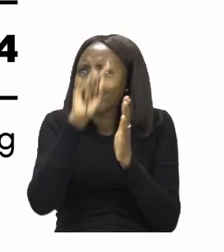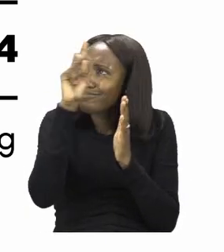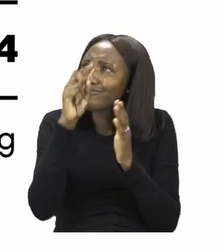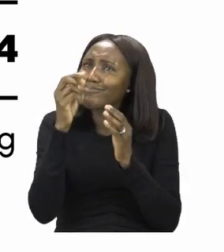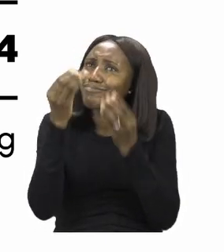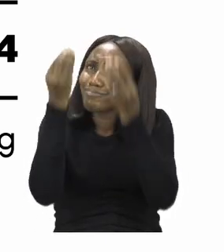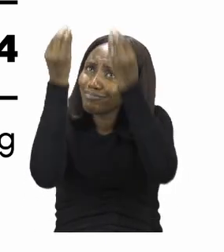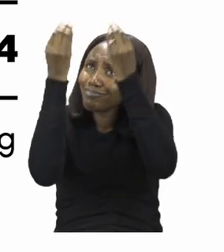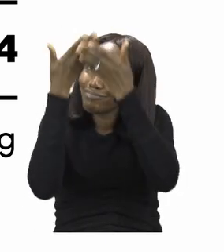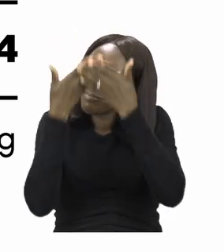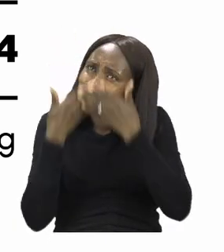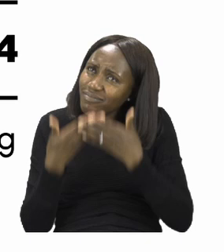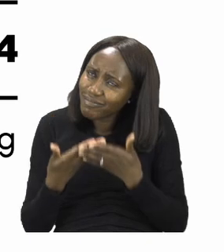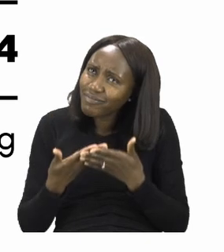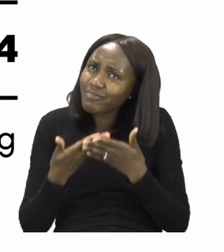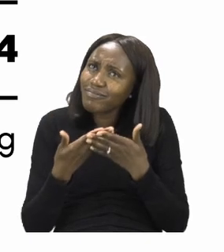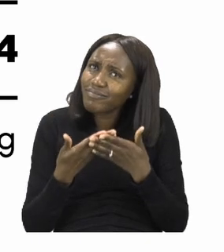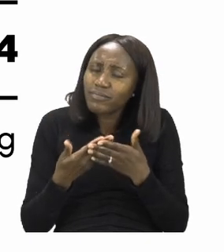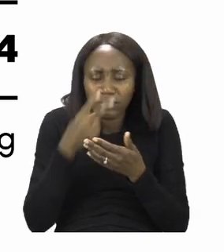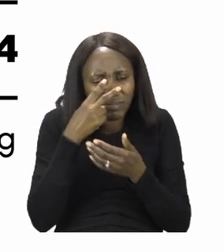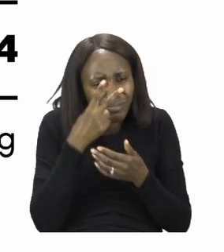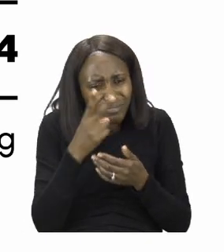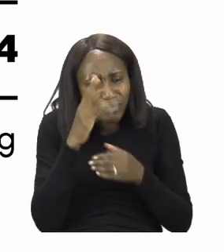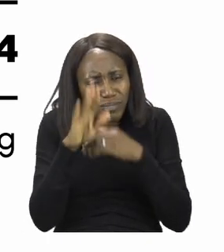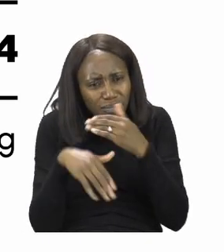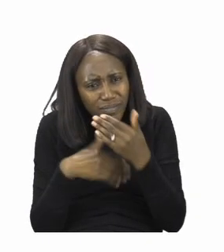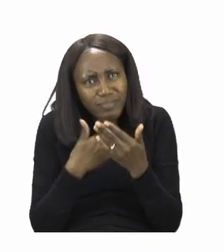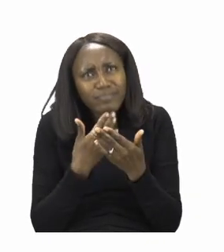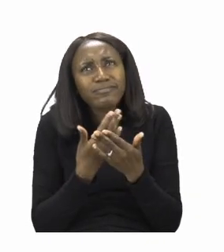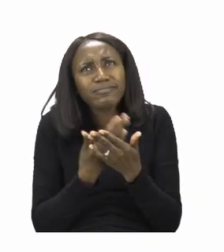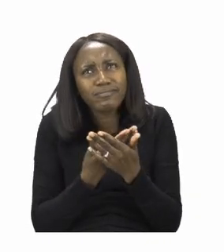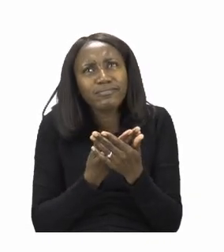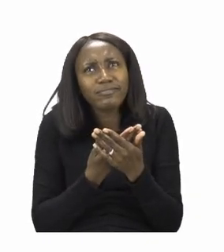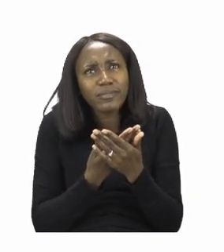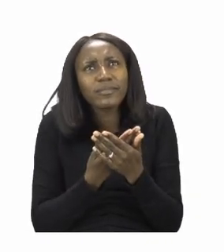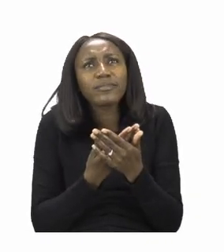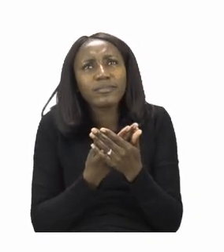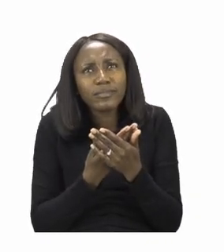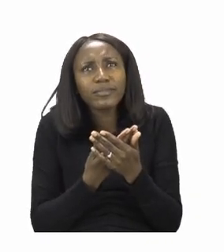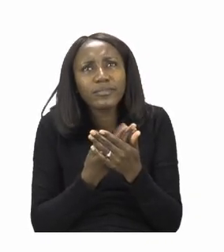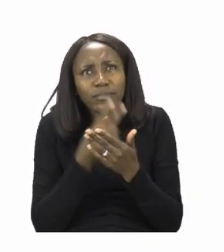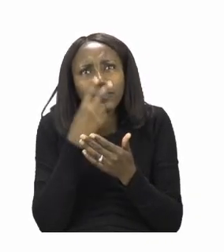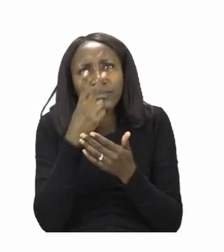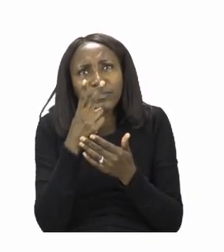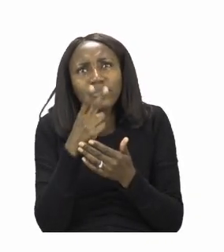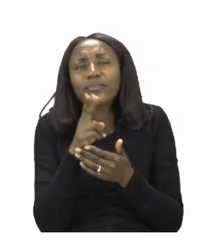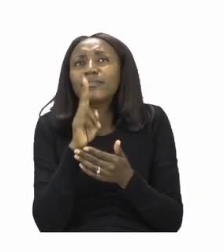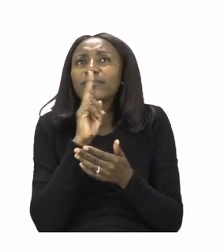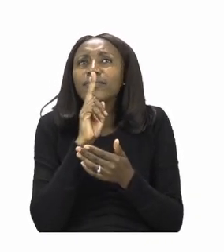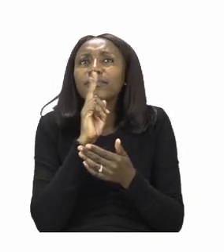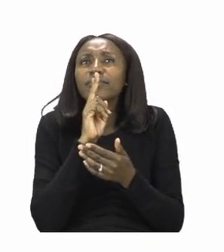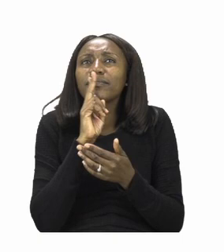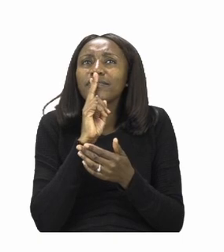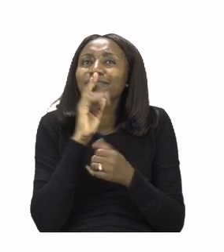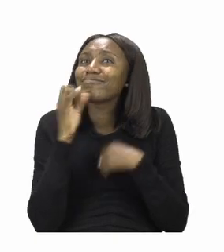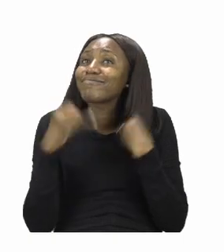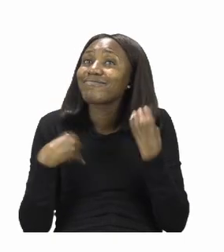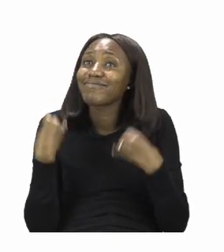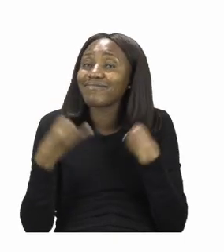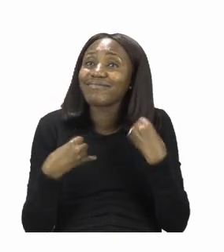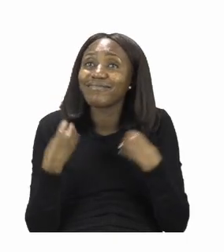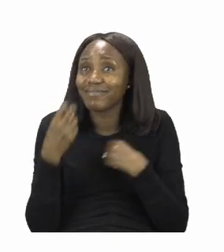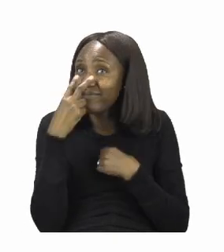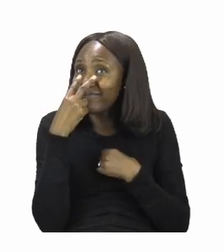you. Use the pictures as well because they will give you the answer. Have fun, and I